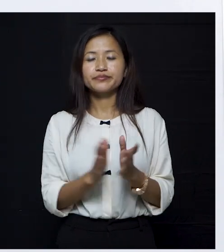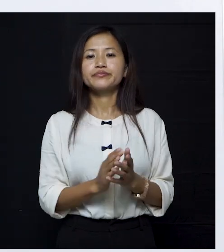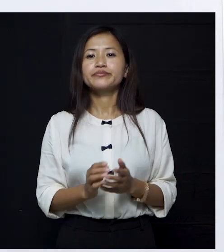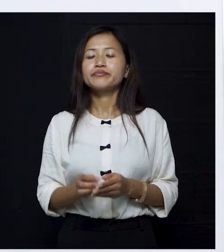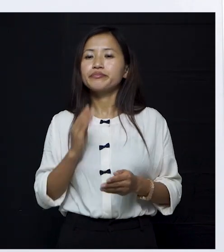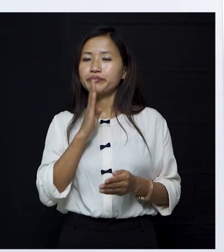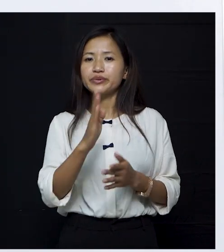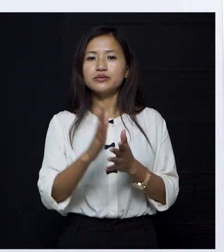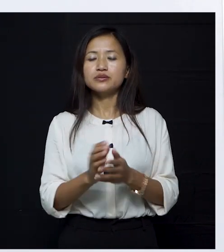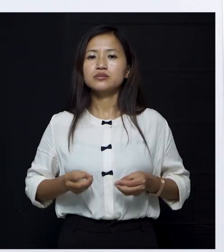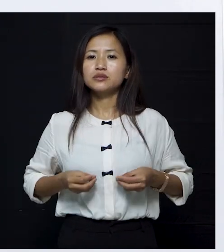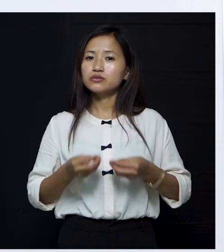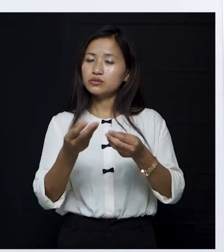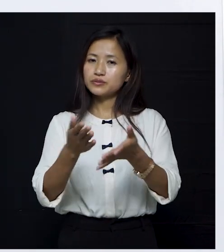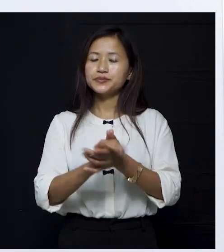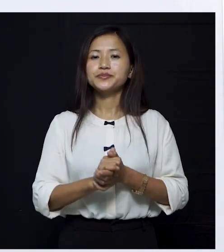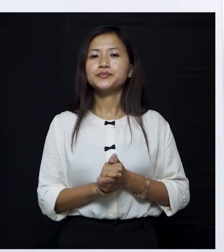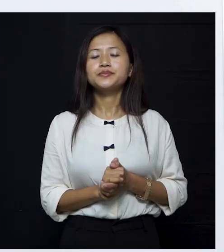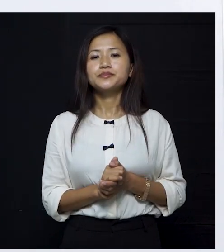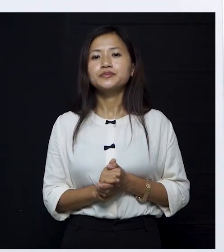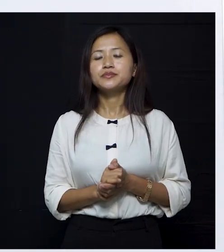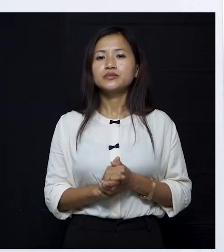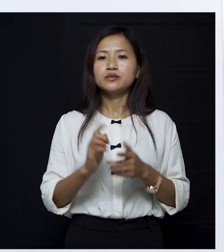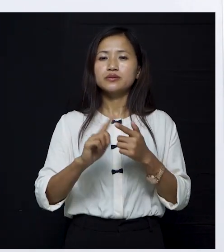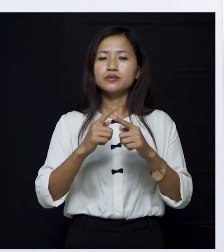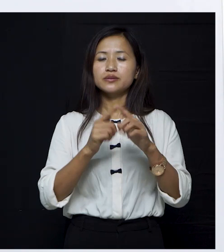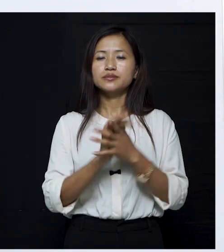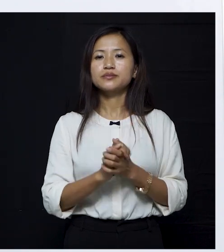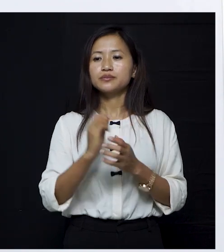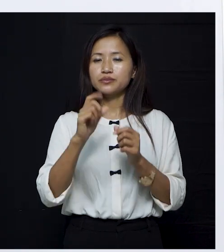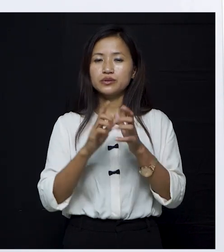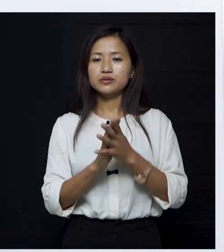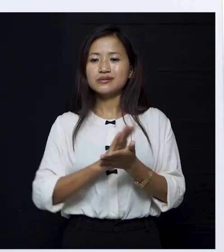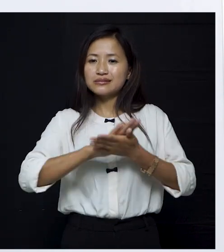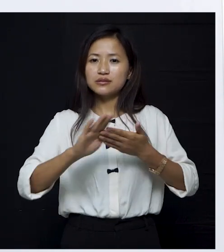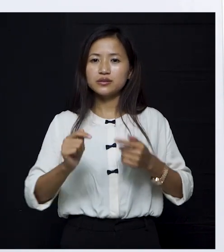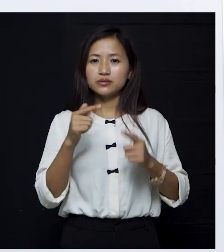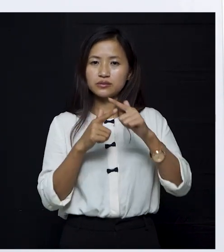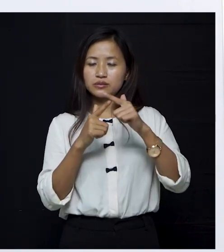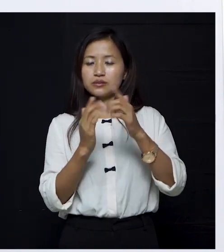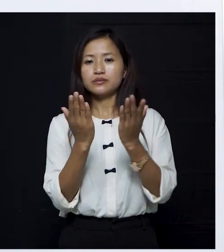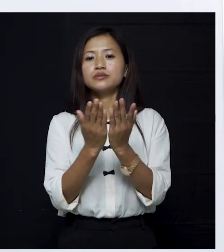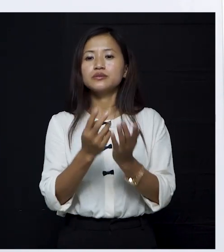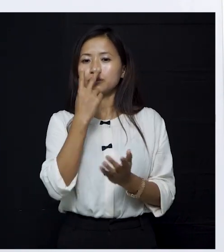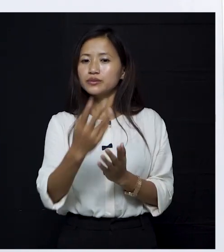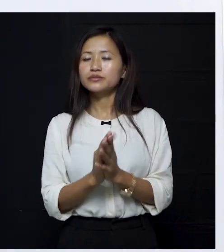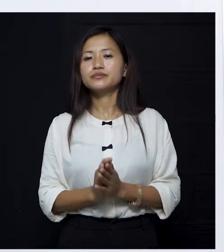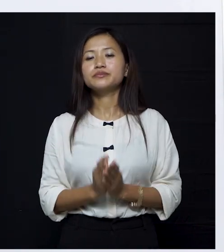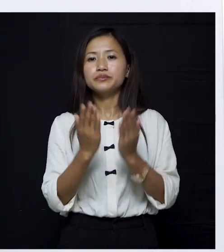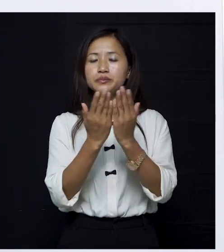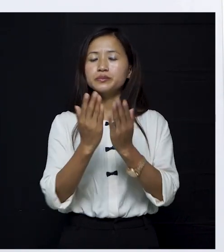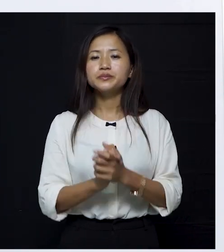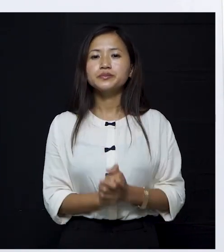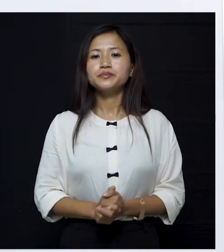are being exploited, okay? So it is written in points clearly in your textbook. So you also, you can look into your textbook,